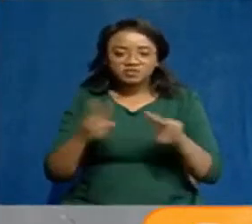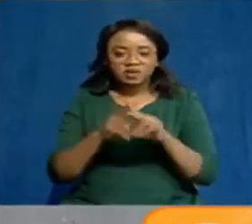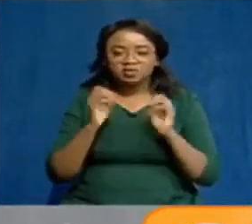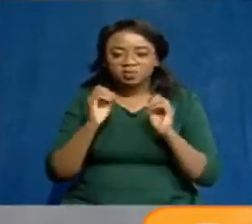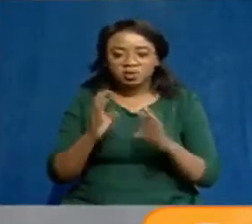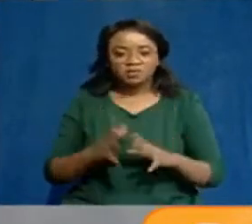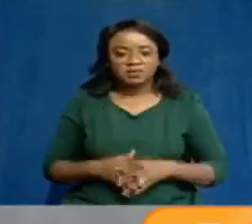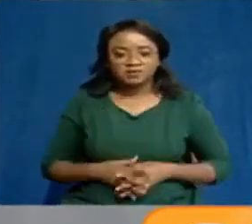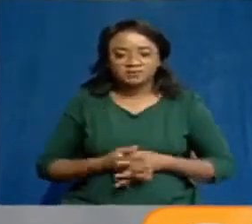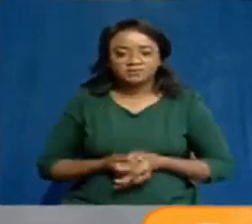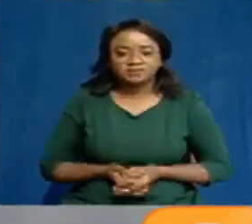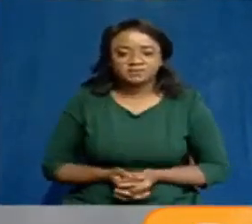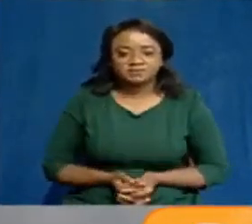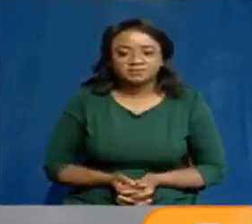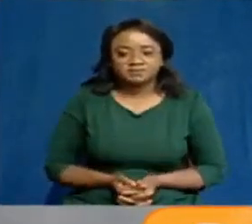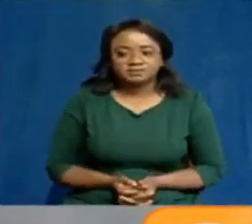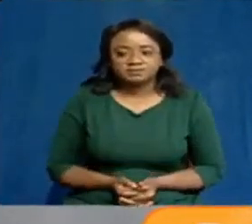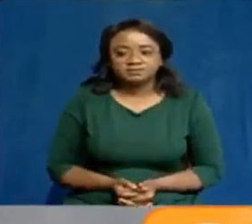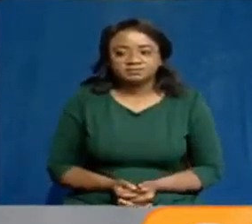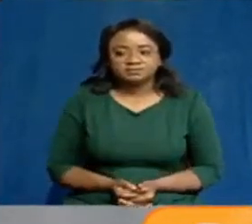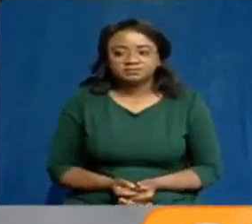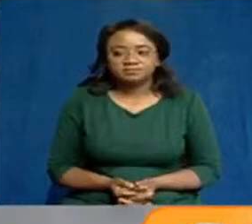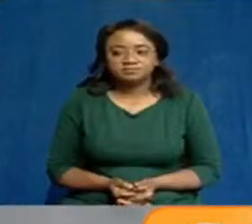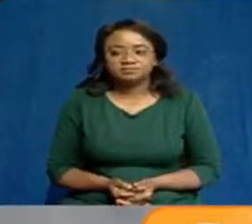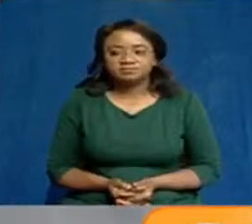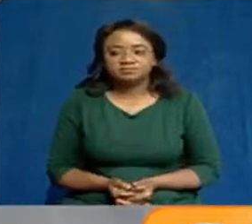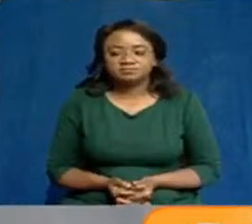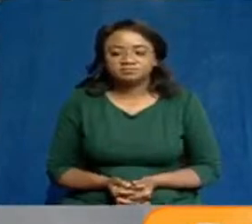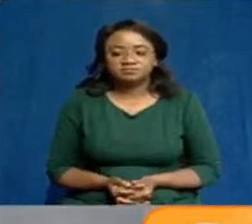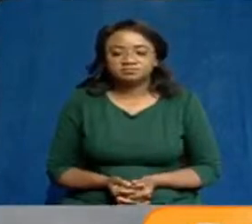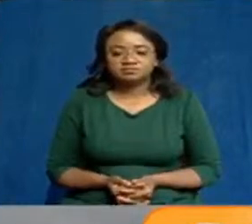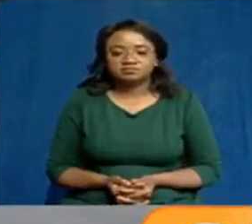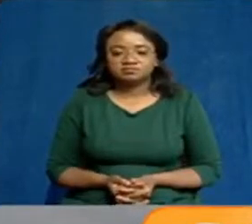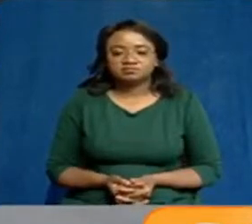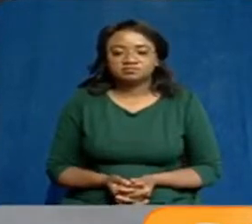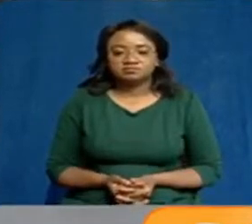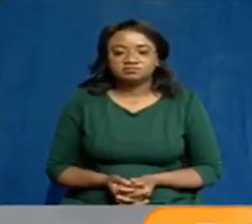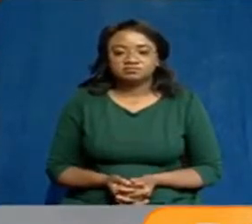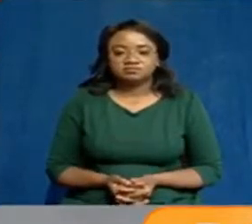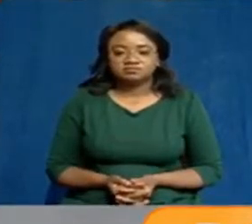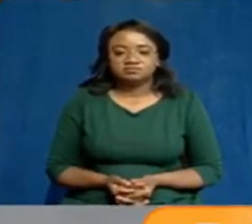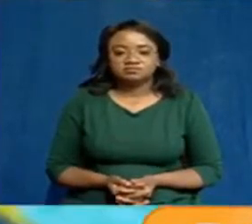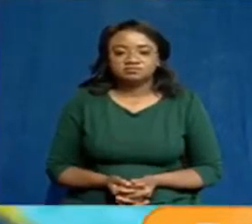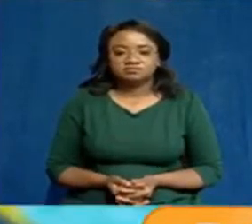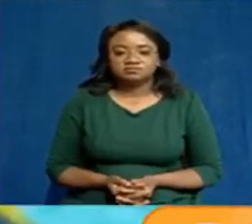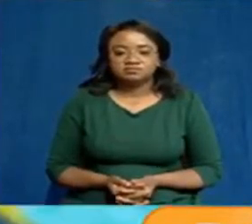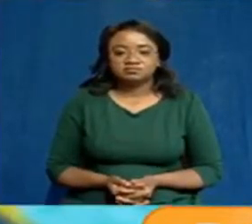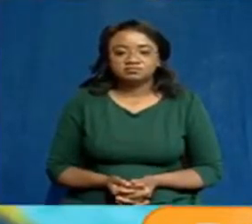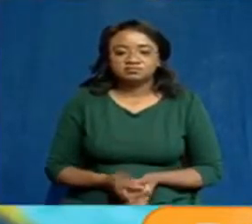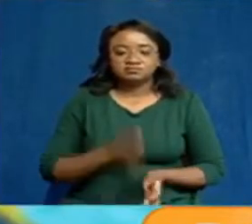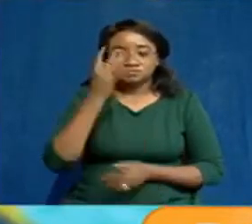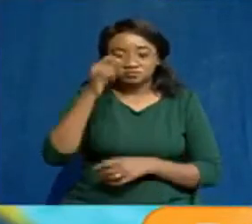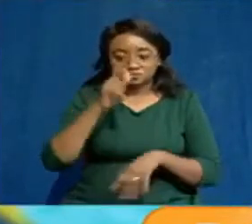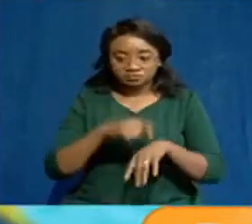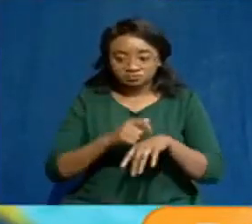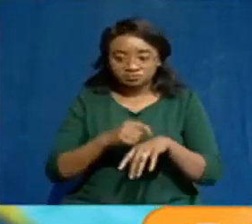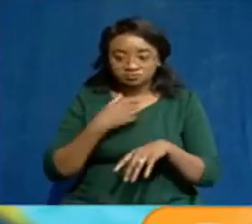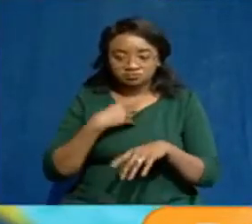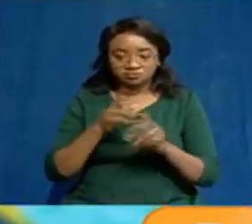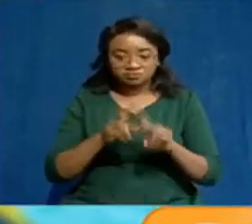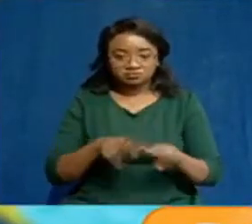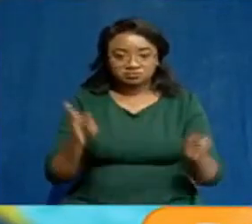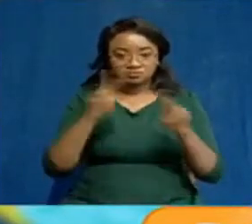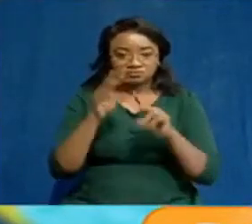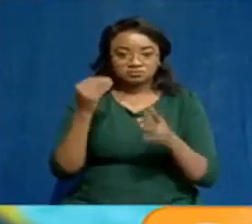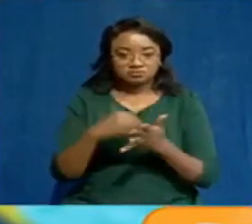moment it is valued and there is a price for collecting, then everybody, when